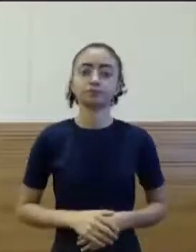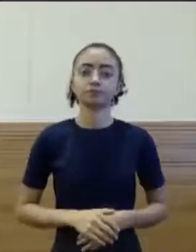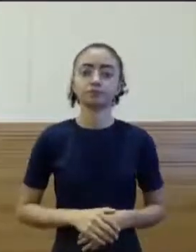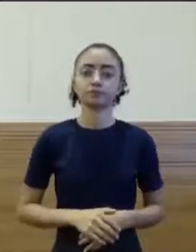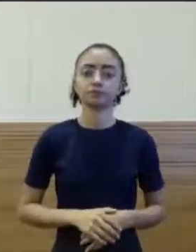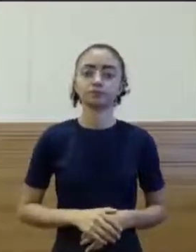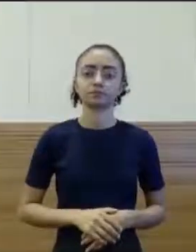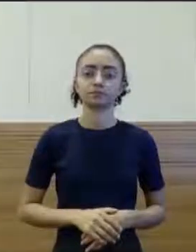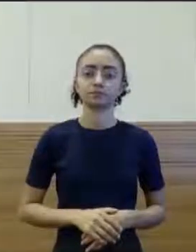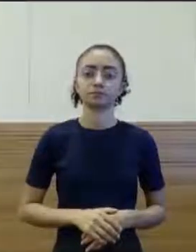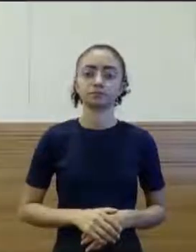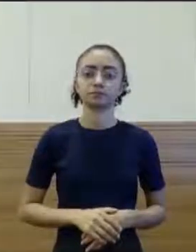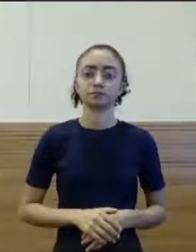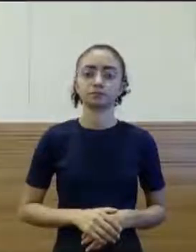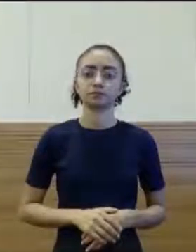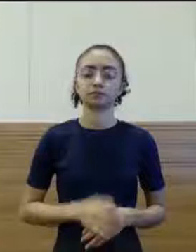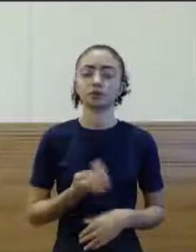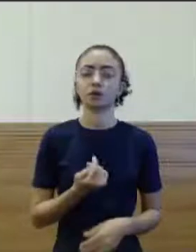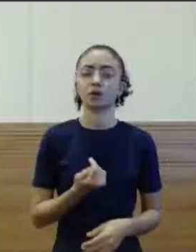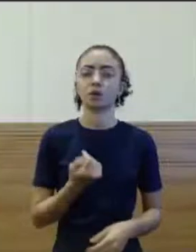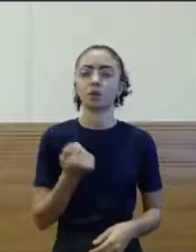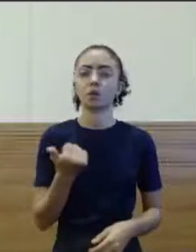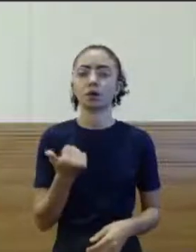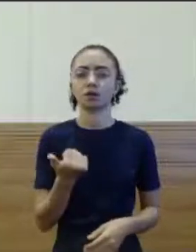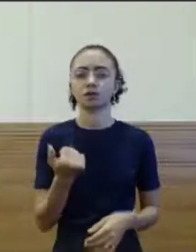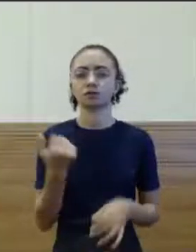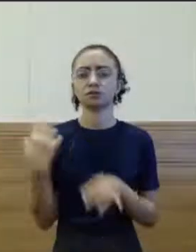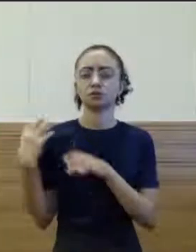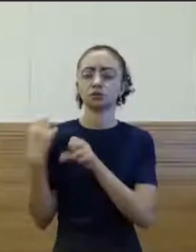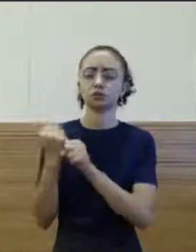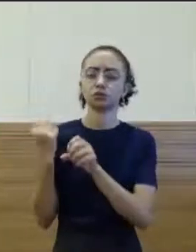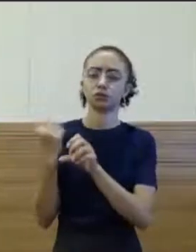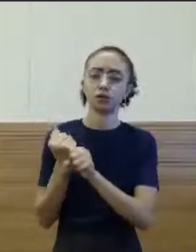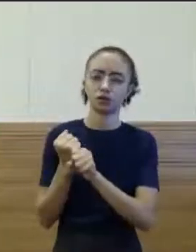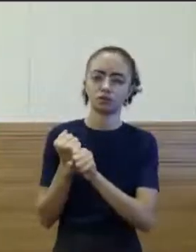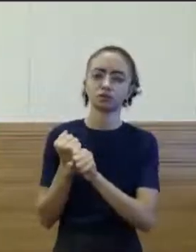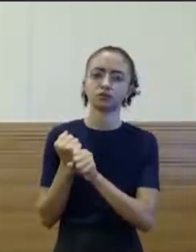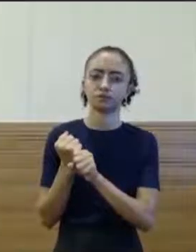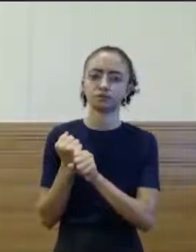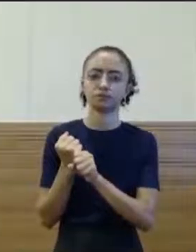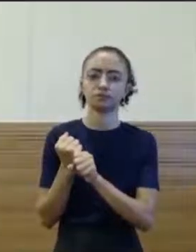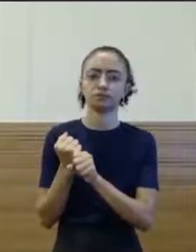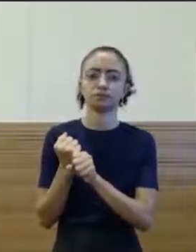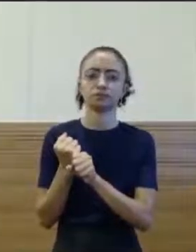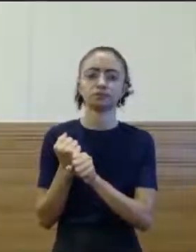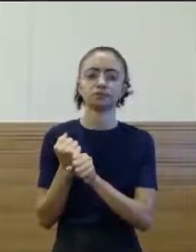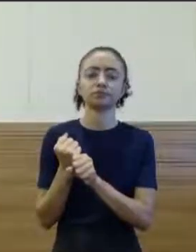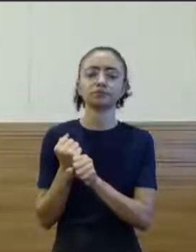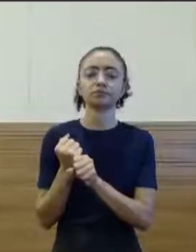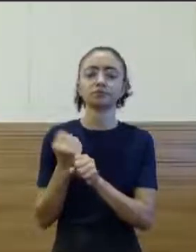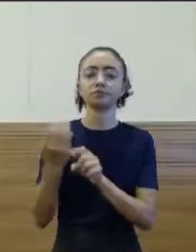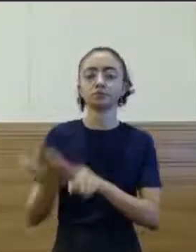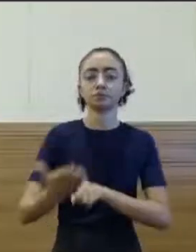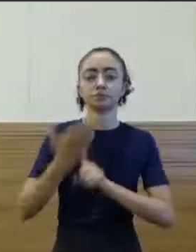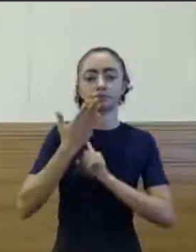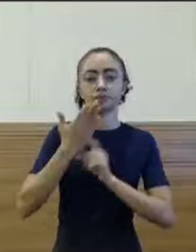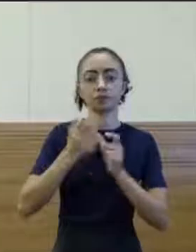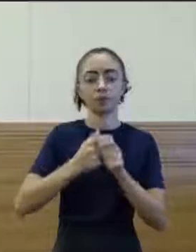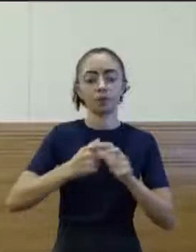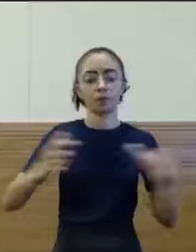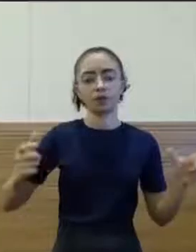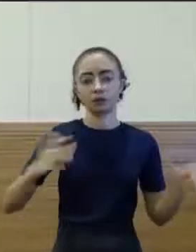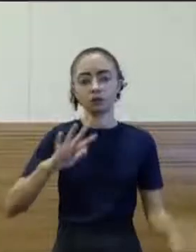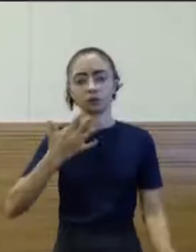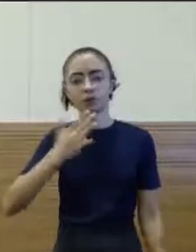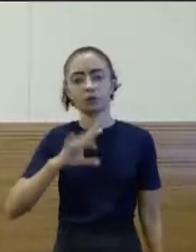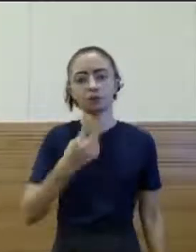we we're about to see the latest results this that shows an increase of around 10 percentage